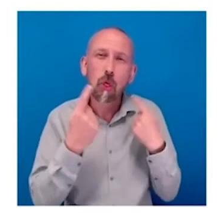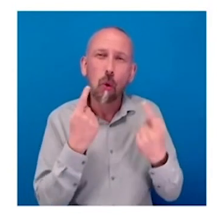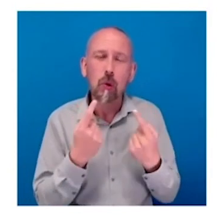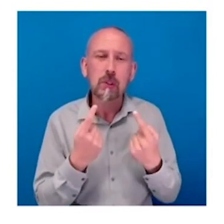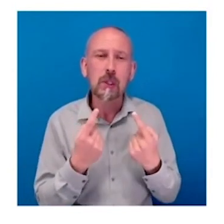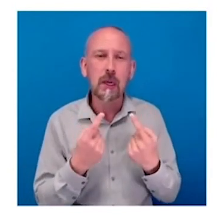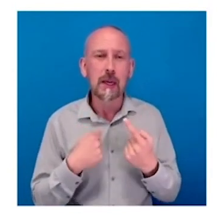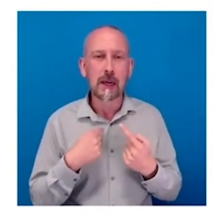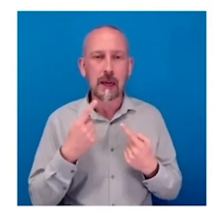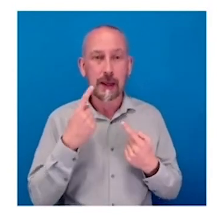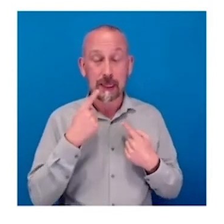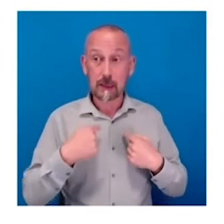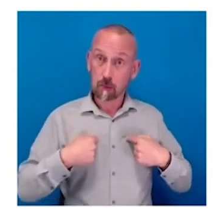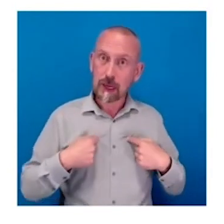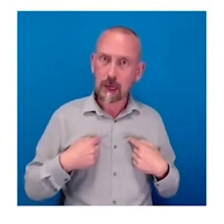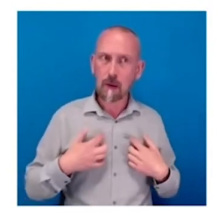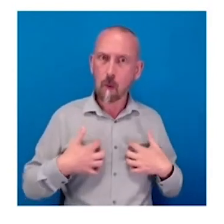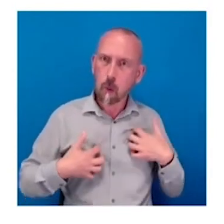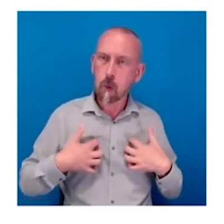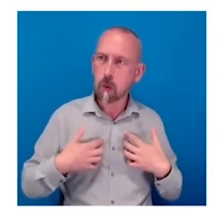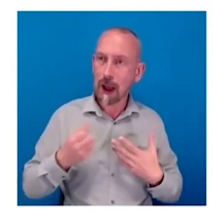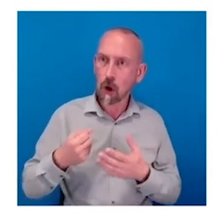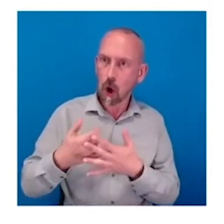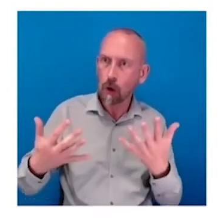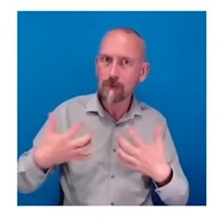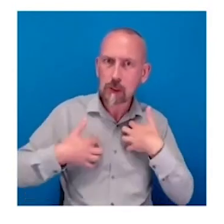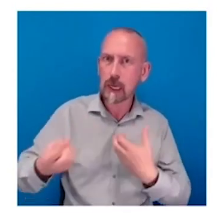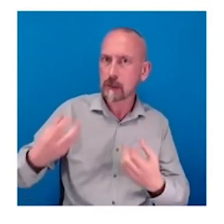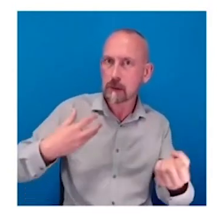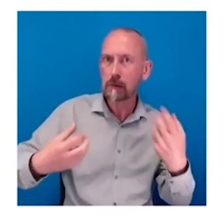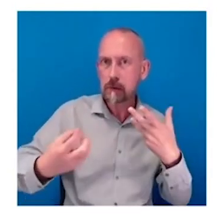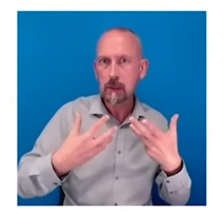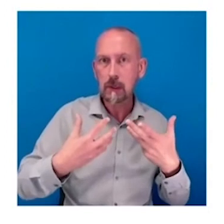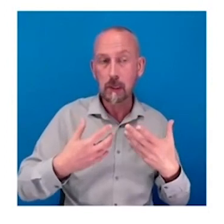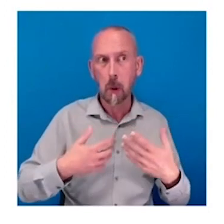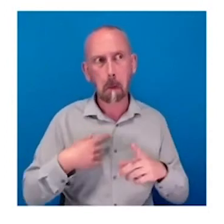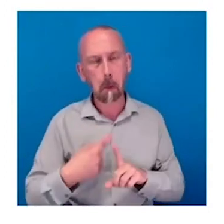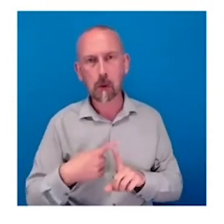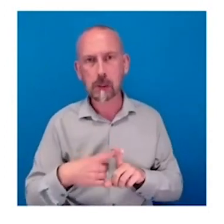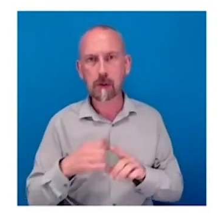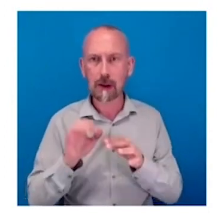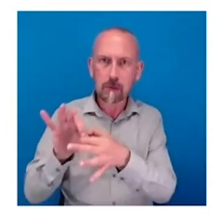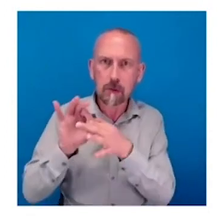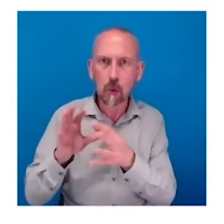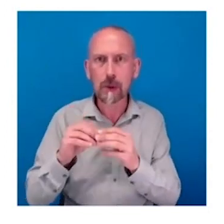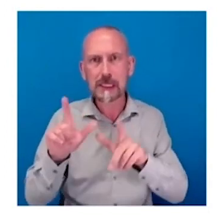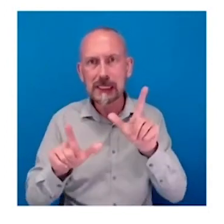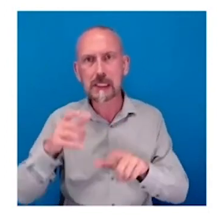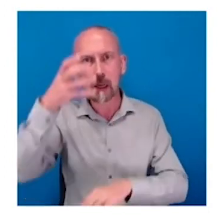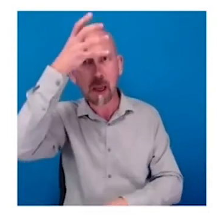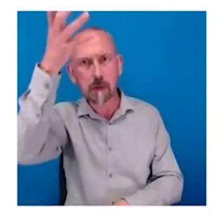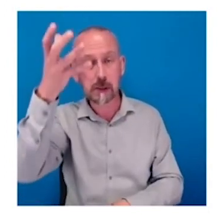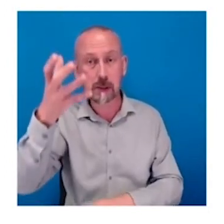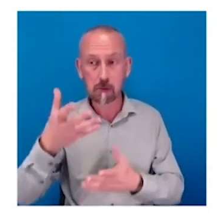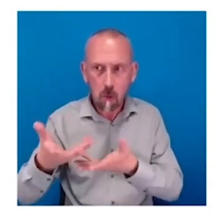we're really encouraged with the interest. The kinds of conversations we're having with cities and governments around the world today are dramatically different than they were